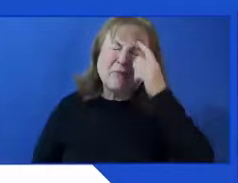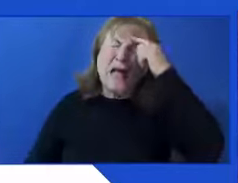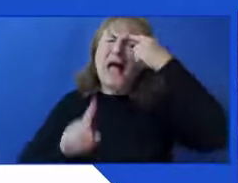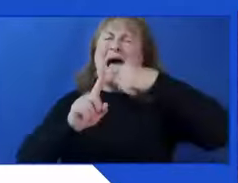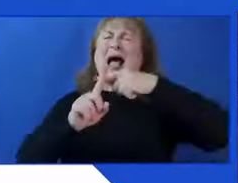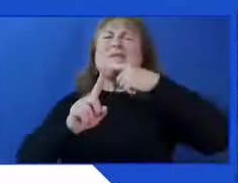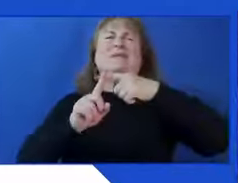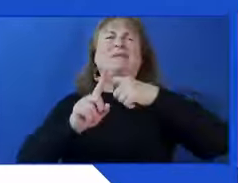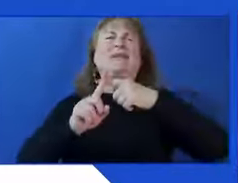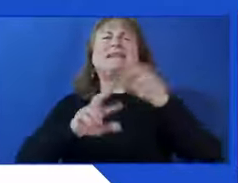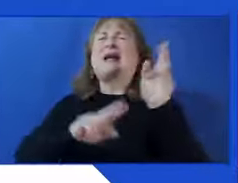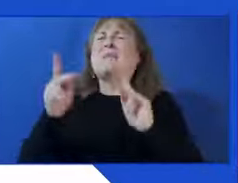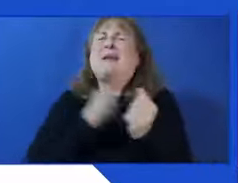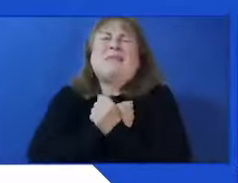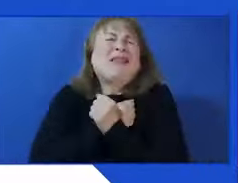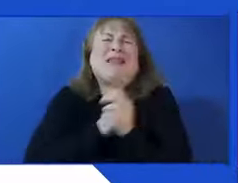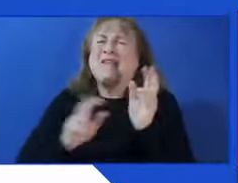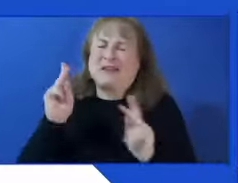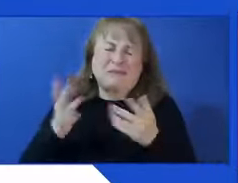optimistic and people-loving person.